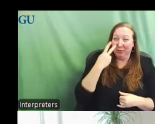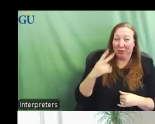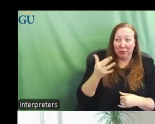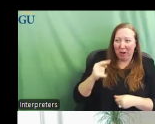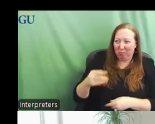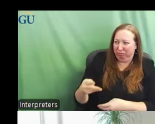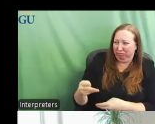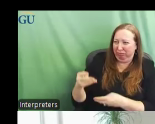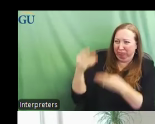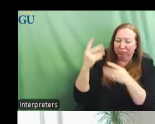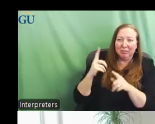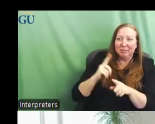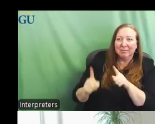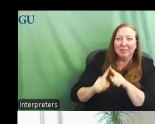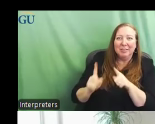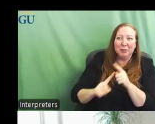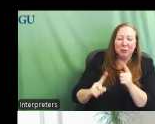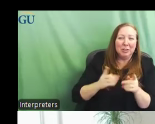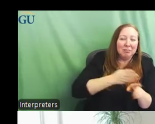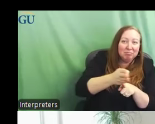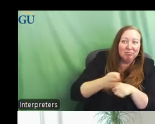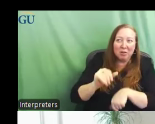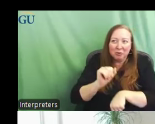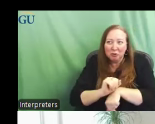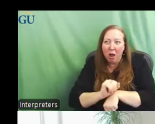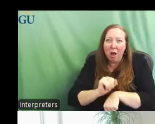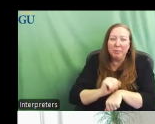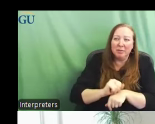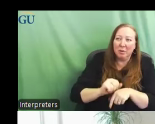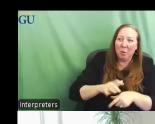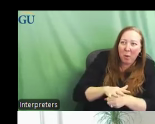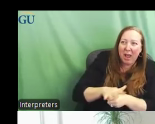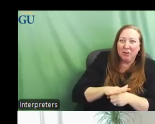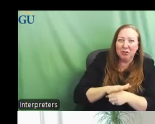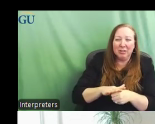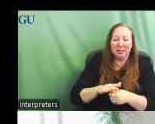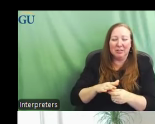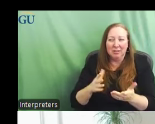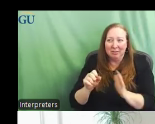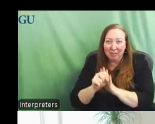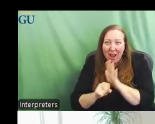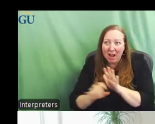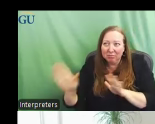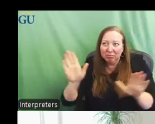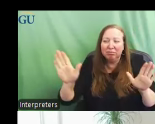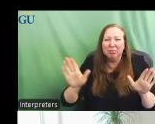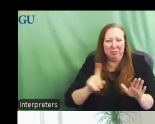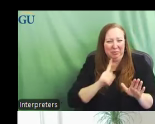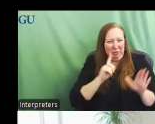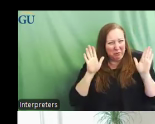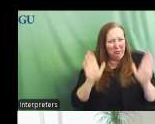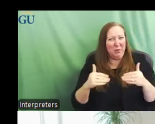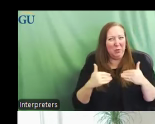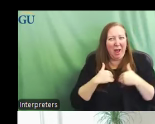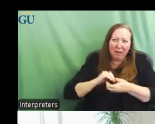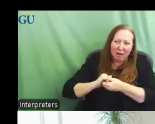even states and locations and occupations. So it's great to have a collaborative interprofessional audience